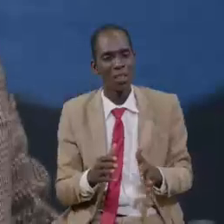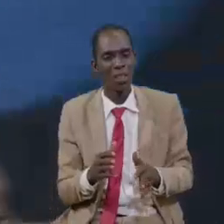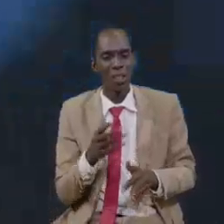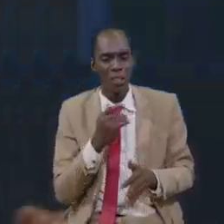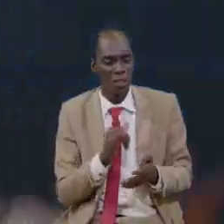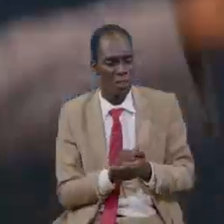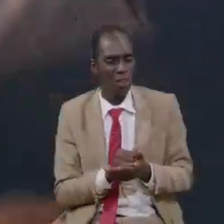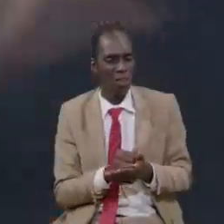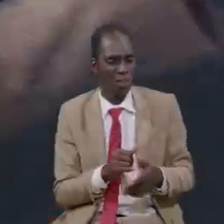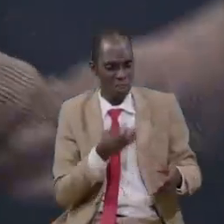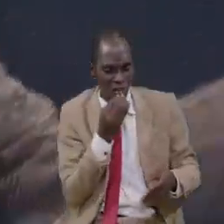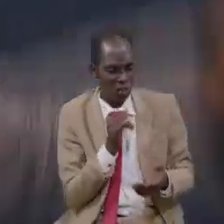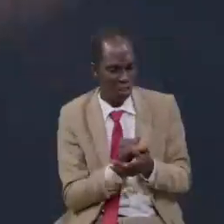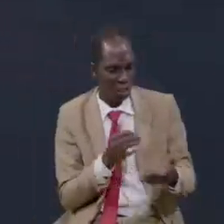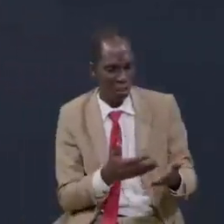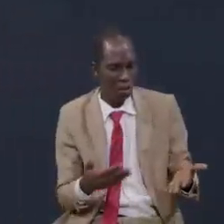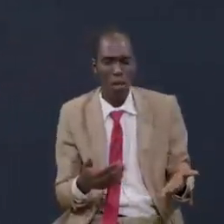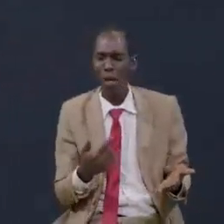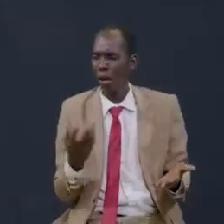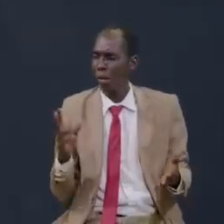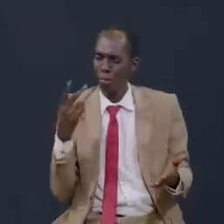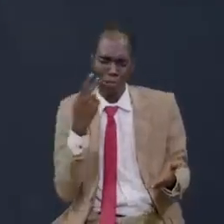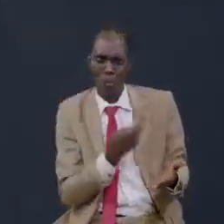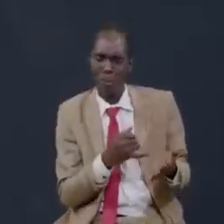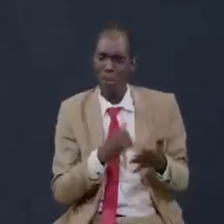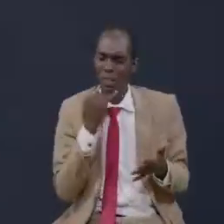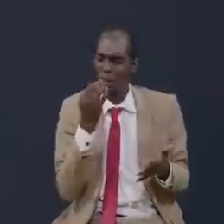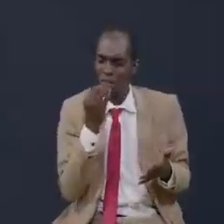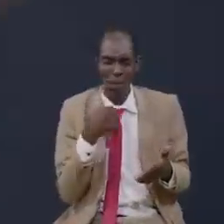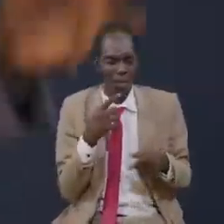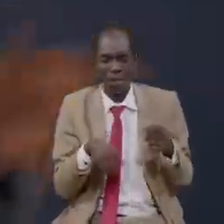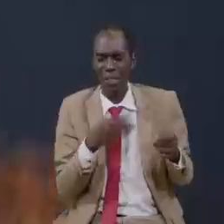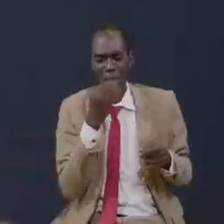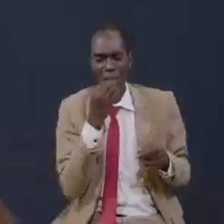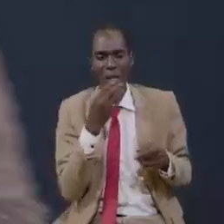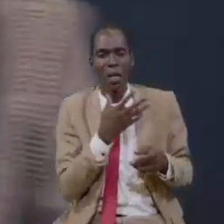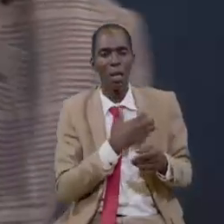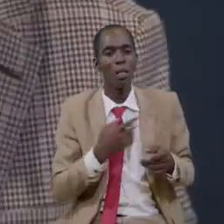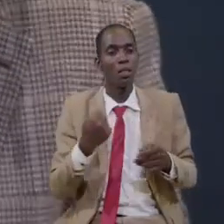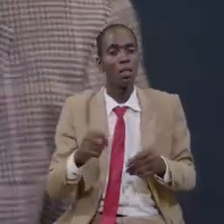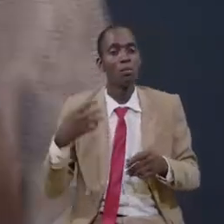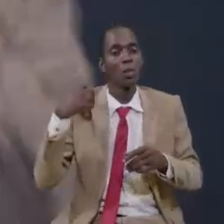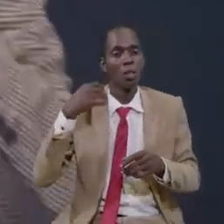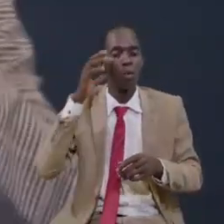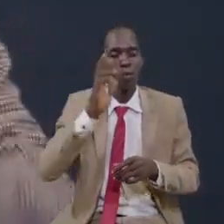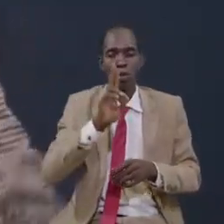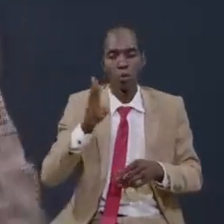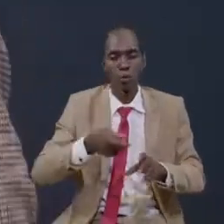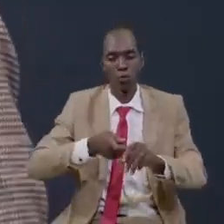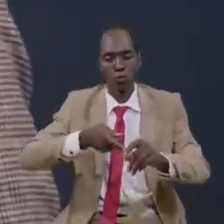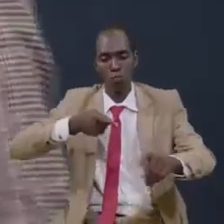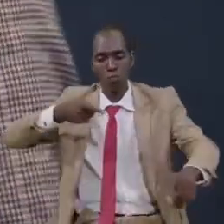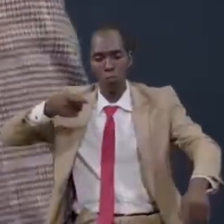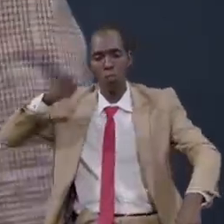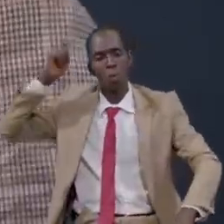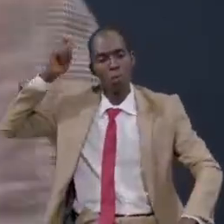if you don't eat it. And they raise up the wheel. Then you say, okay, I will. And